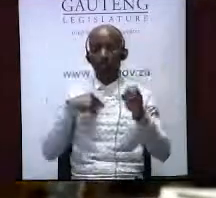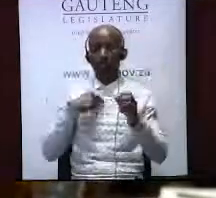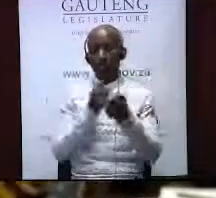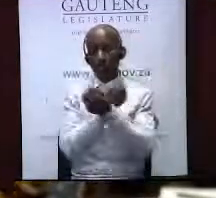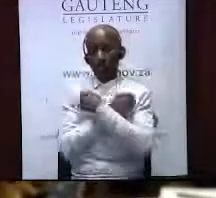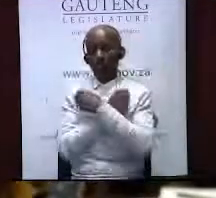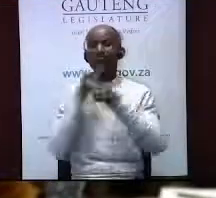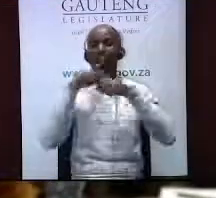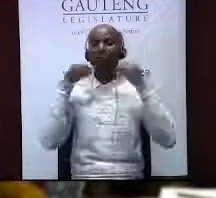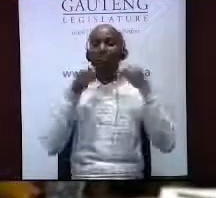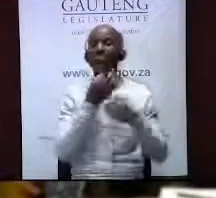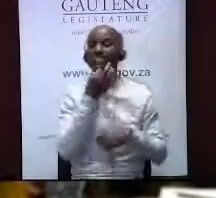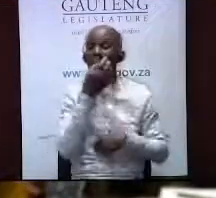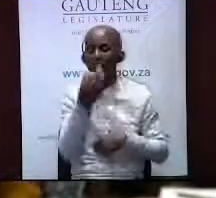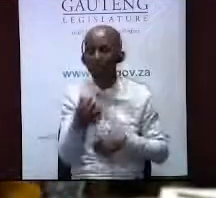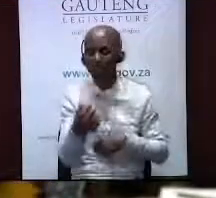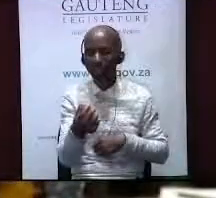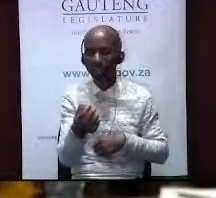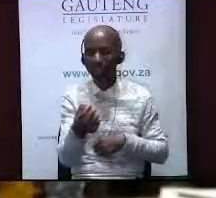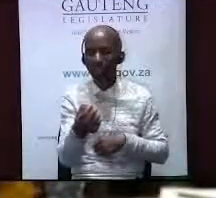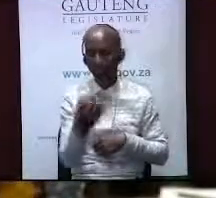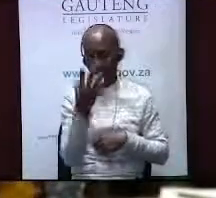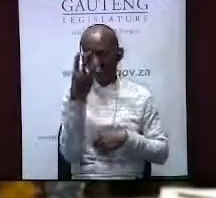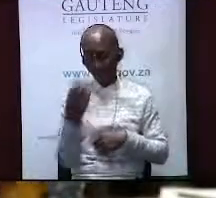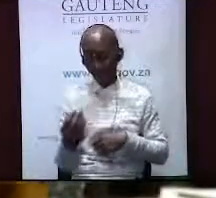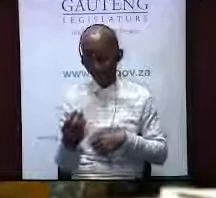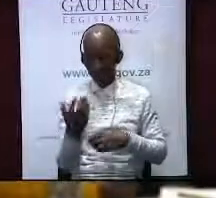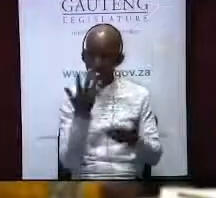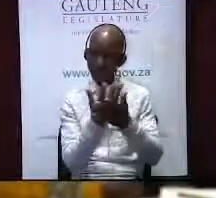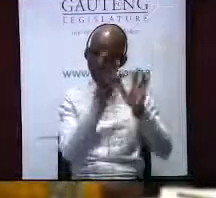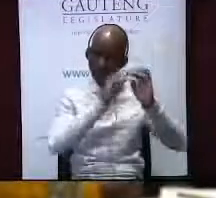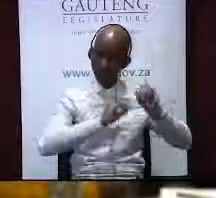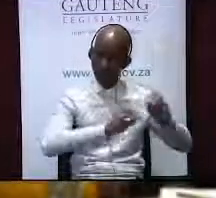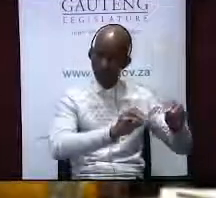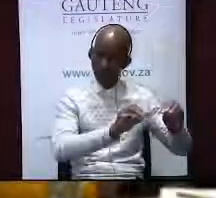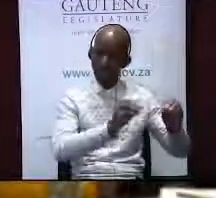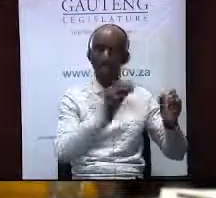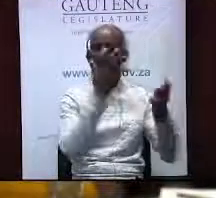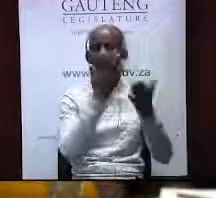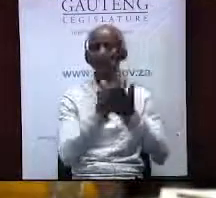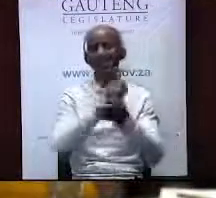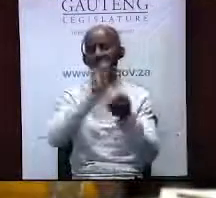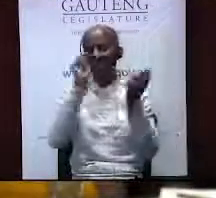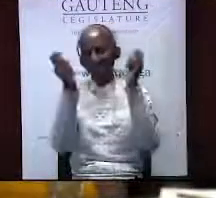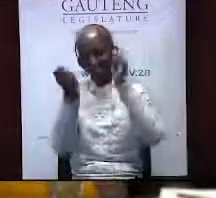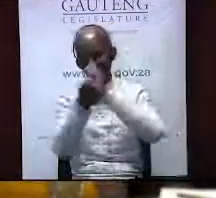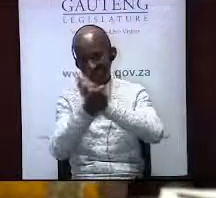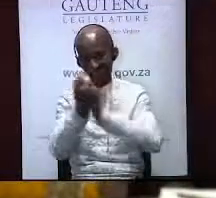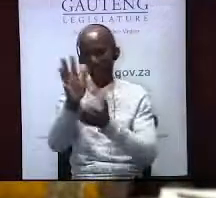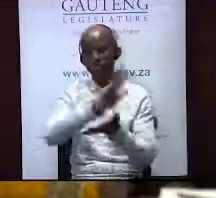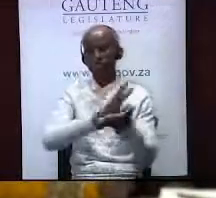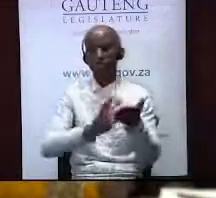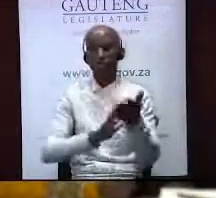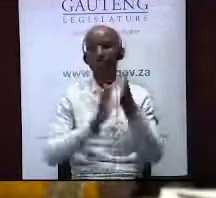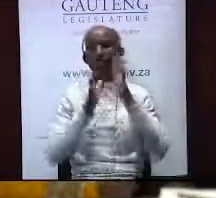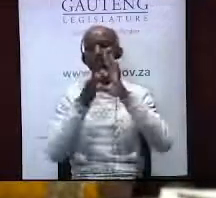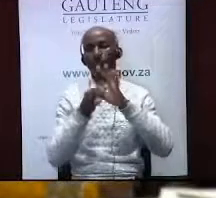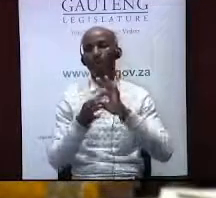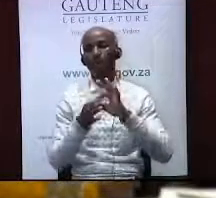beloved apostle said, we gotta teach. We gotta change the stories at